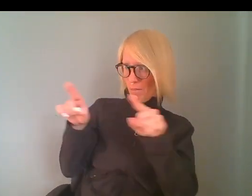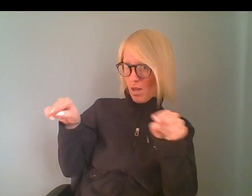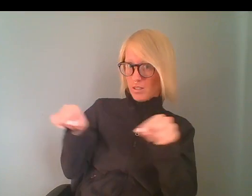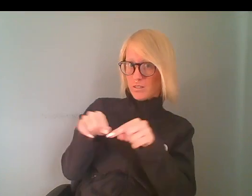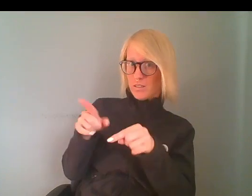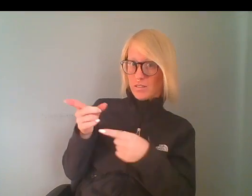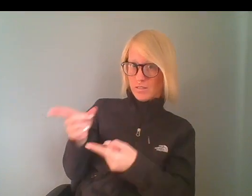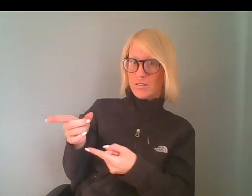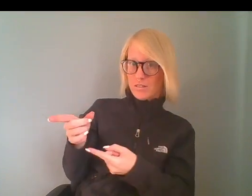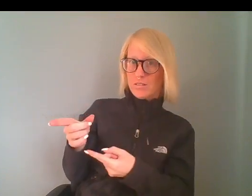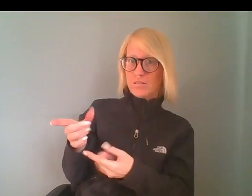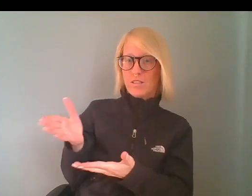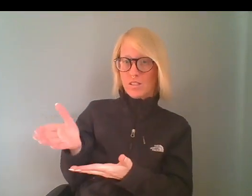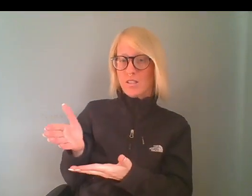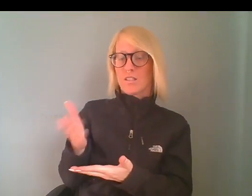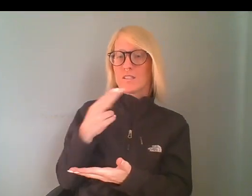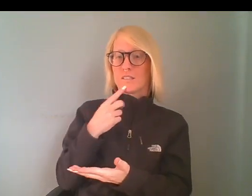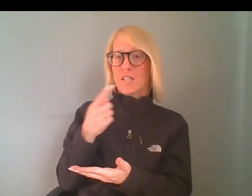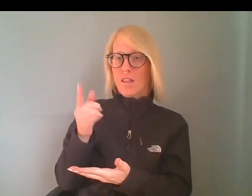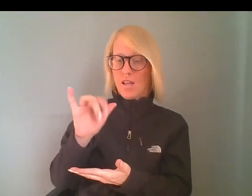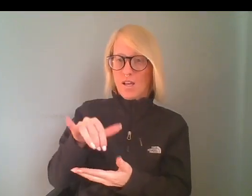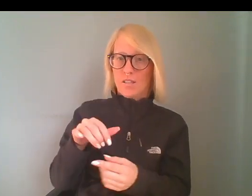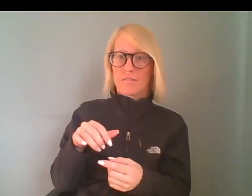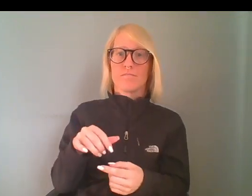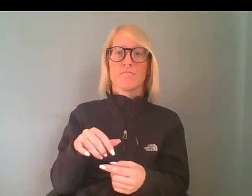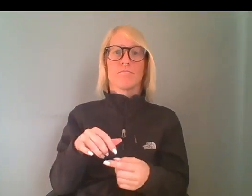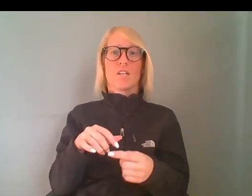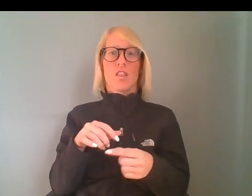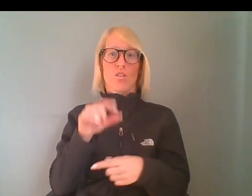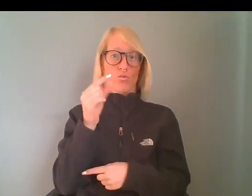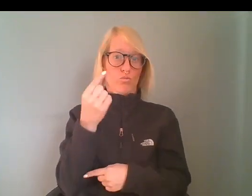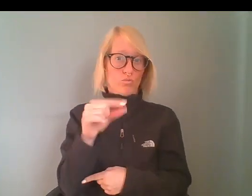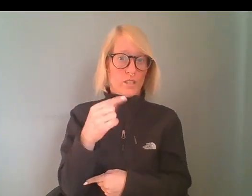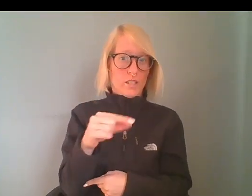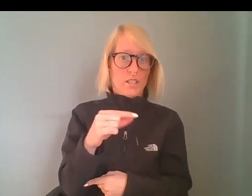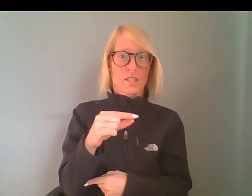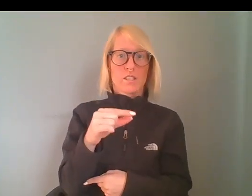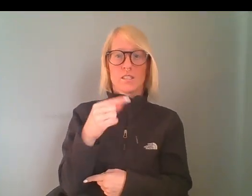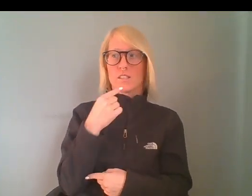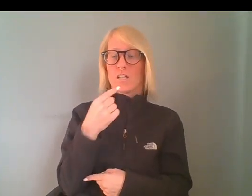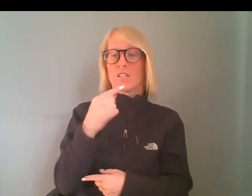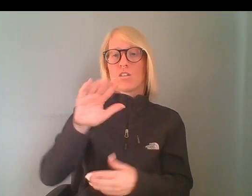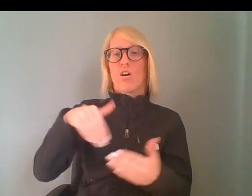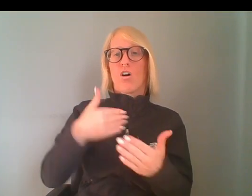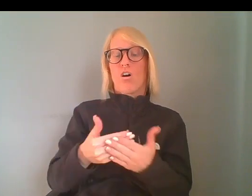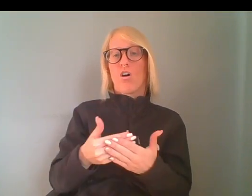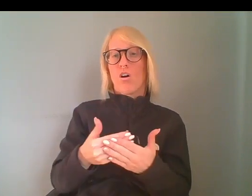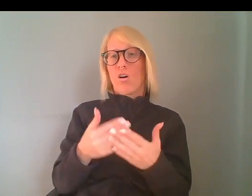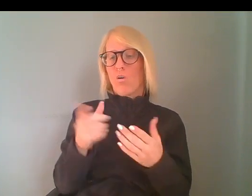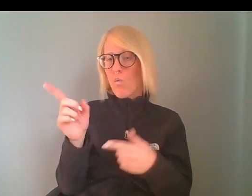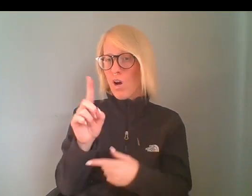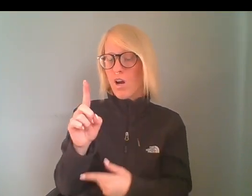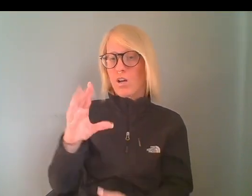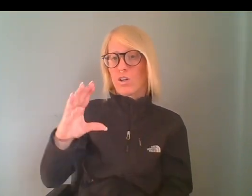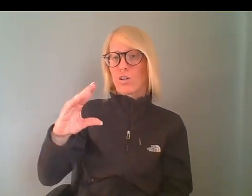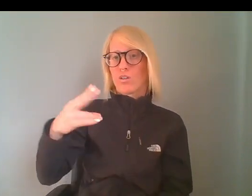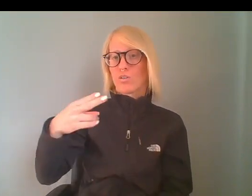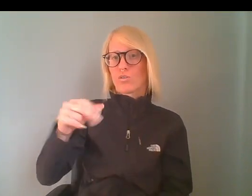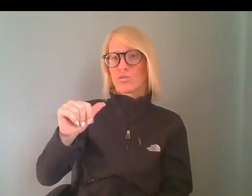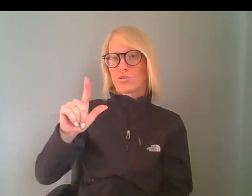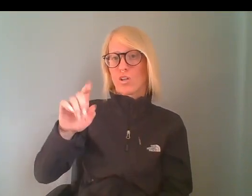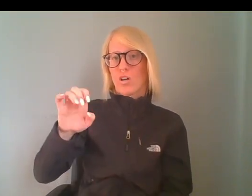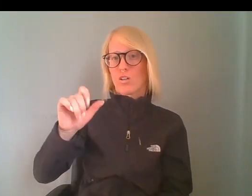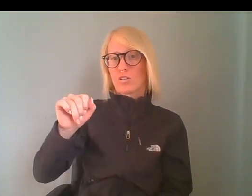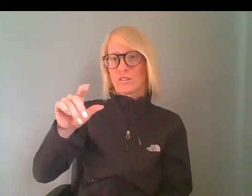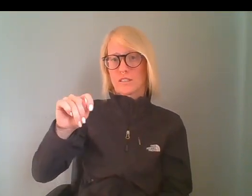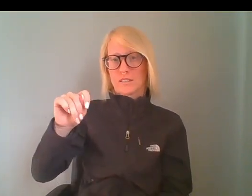all in Charleston, South Carolina. Okay? So again, I selected nonprofit in my search term,